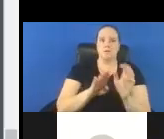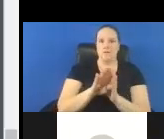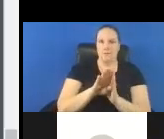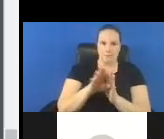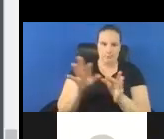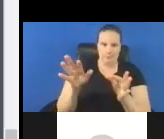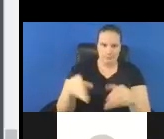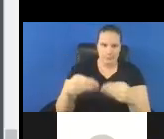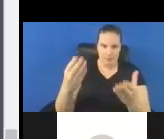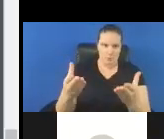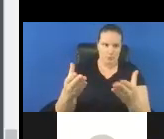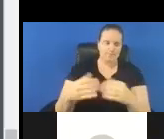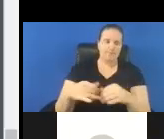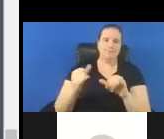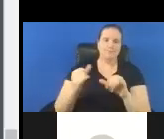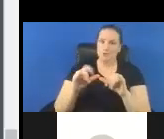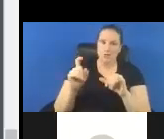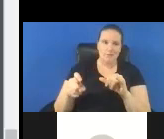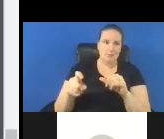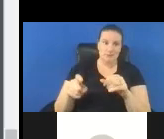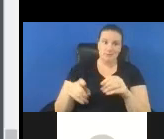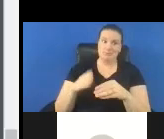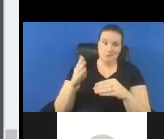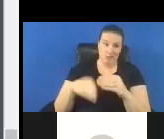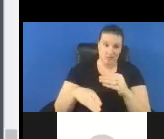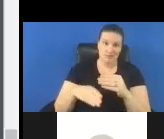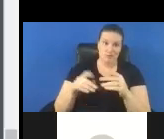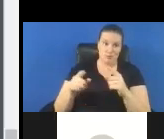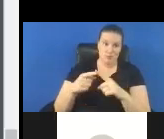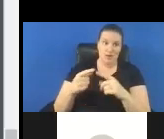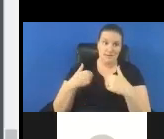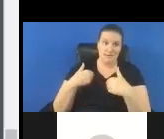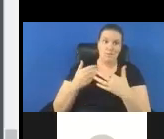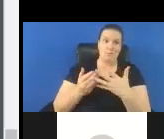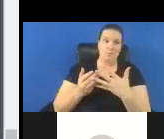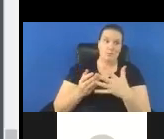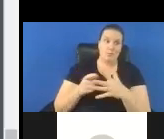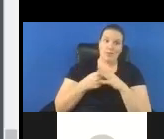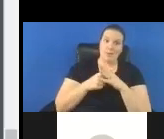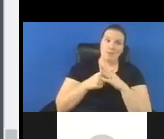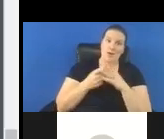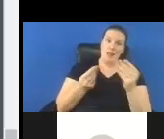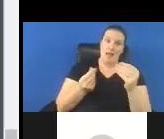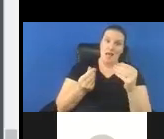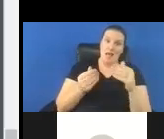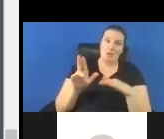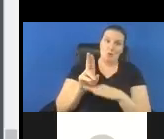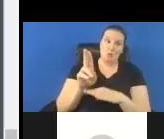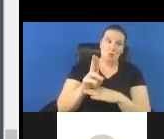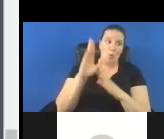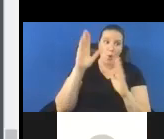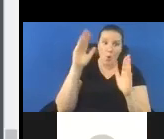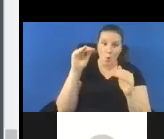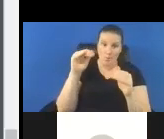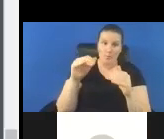proposal. I mean, the engineering needs to be essentially done when we come in with a preliminary land use. So hopefully the county is looking at